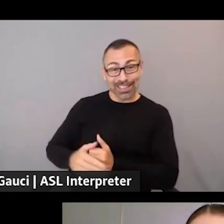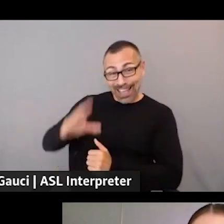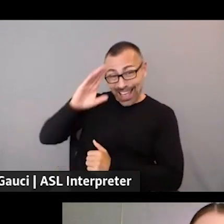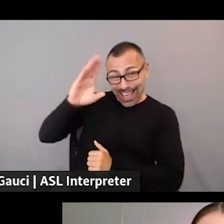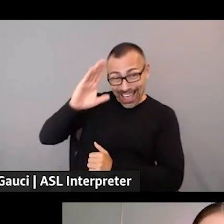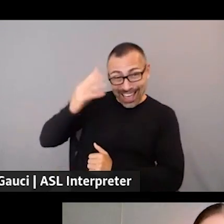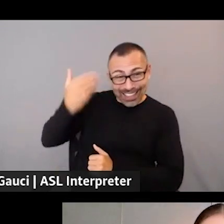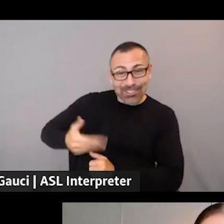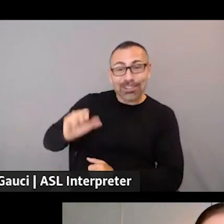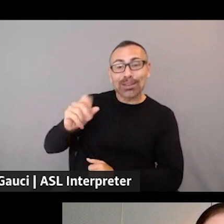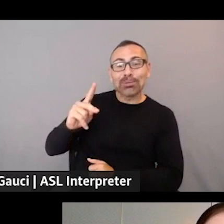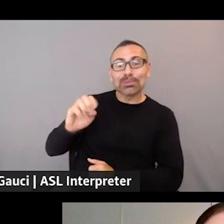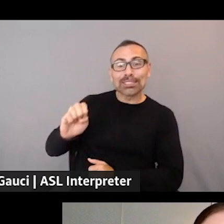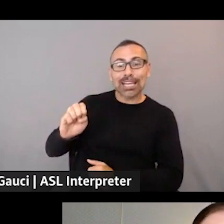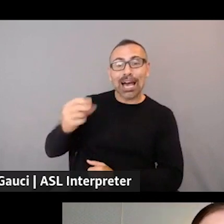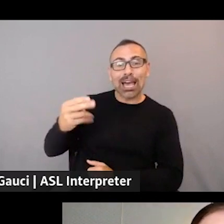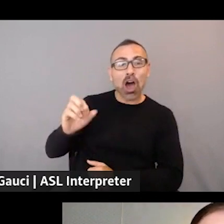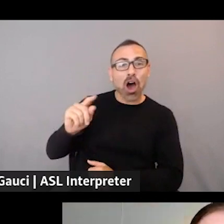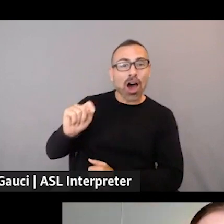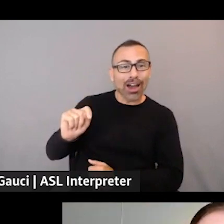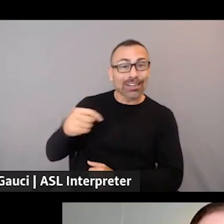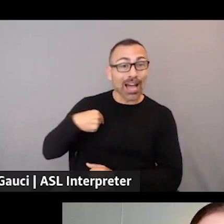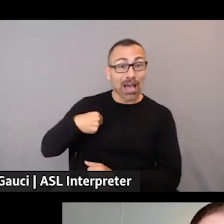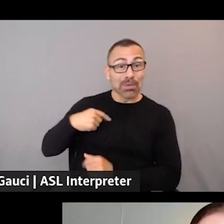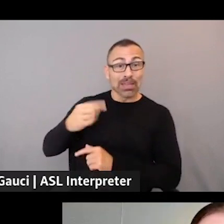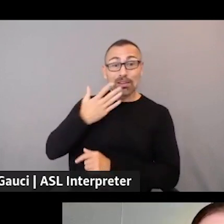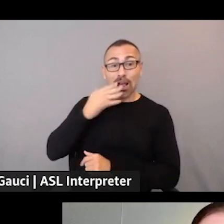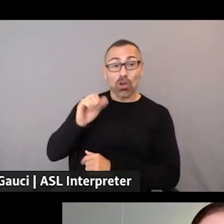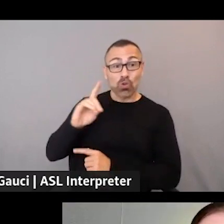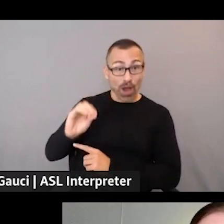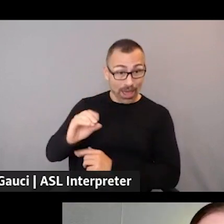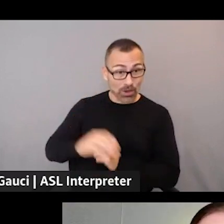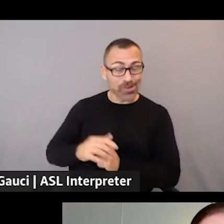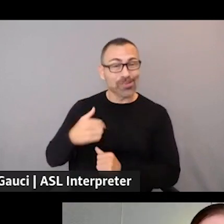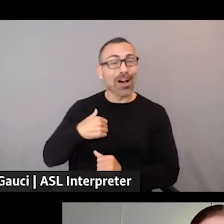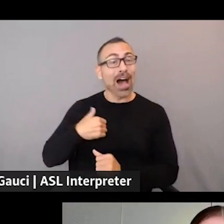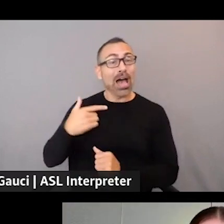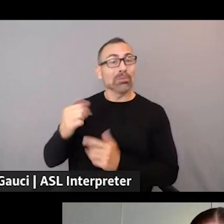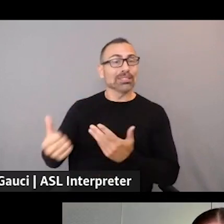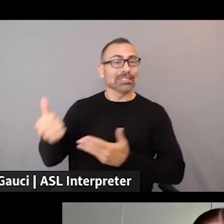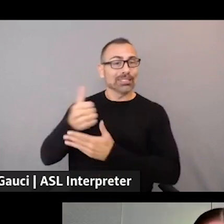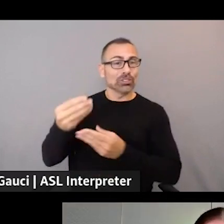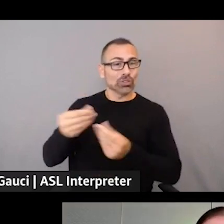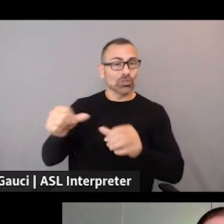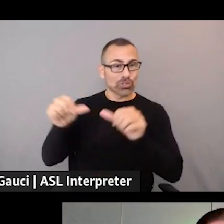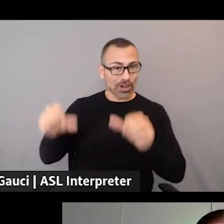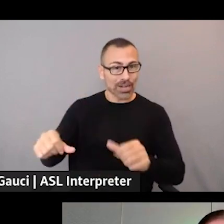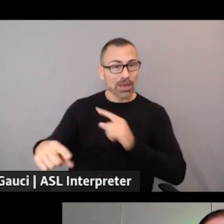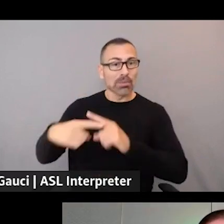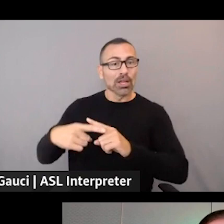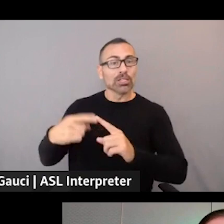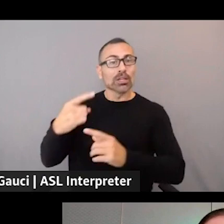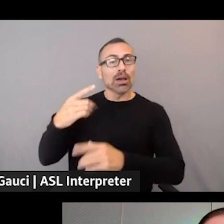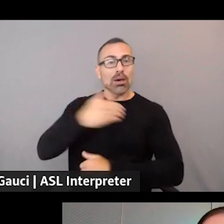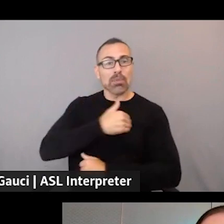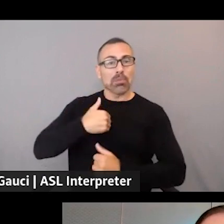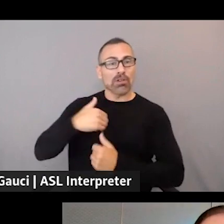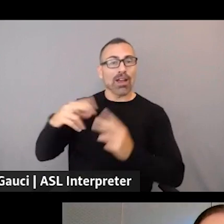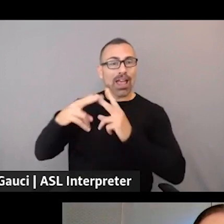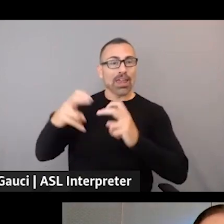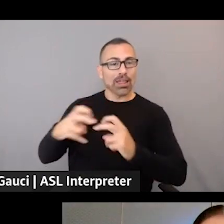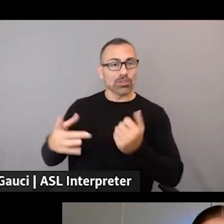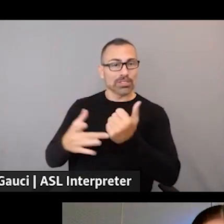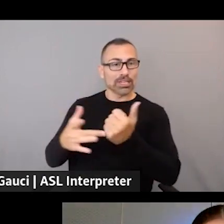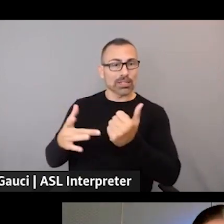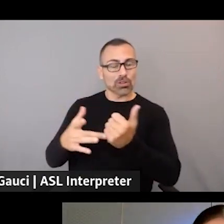Sky Hart. I'm calling in from Colorado, and I'm a senior solutions architect and also a member of our analytics technical field community. Honestly, I'm